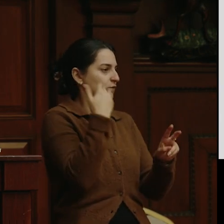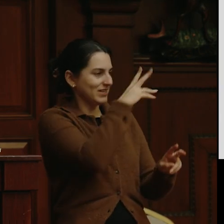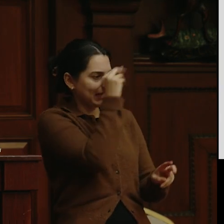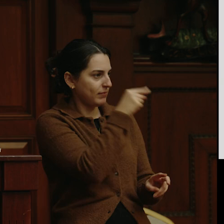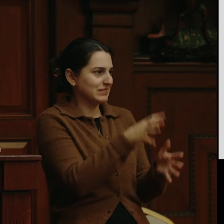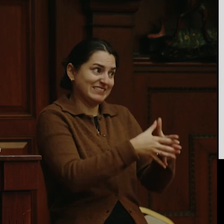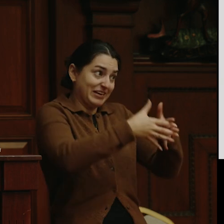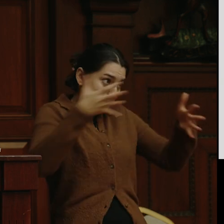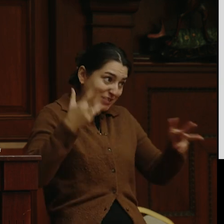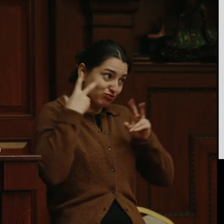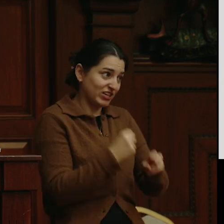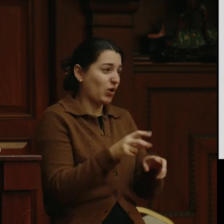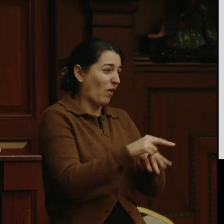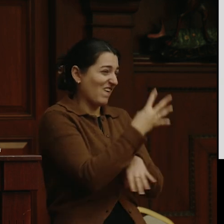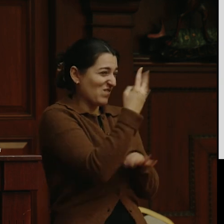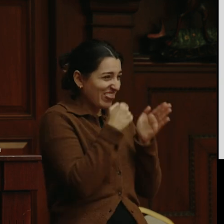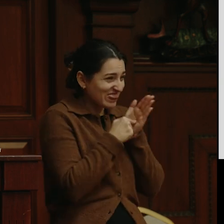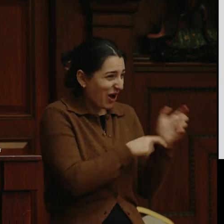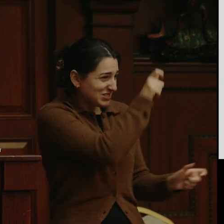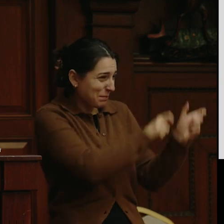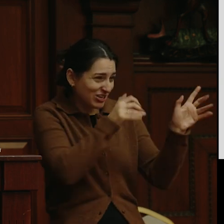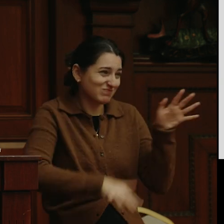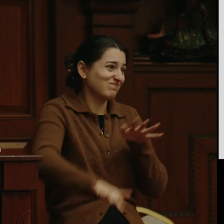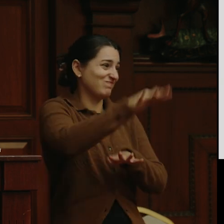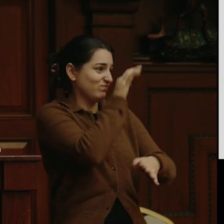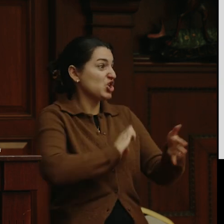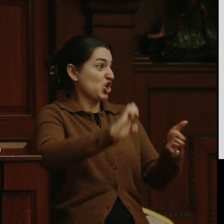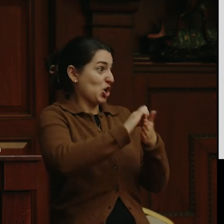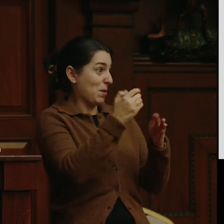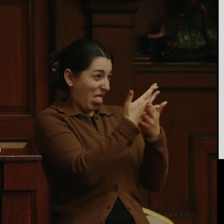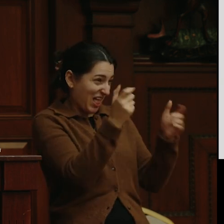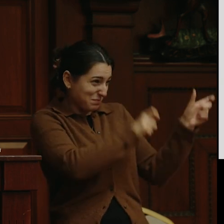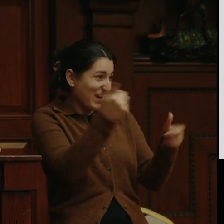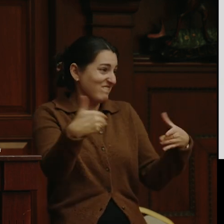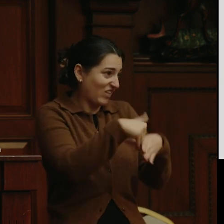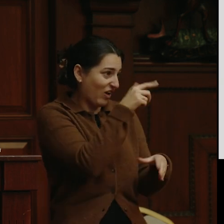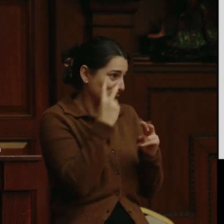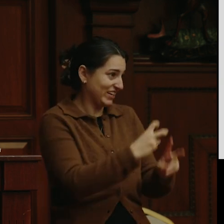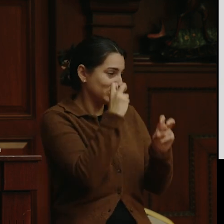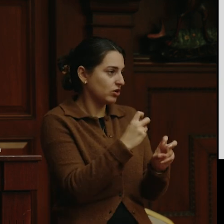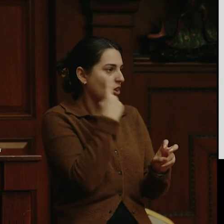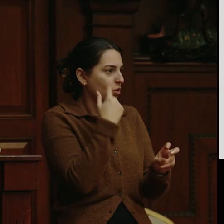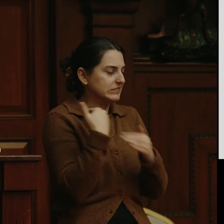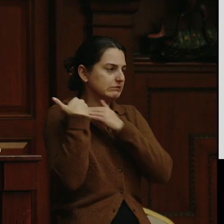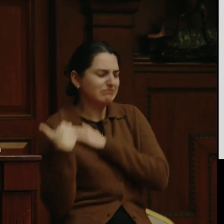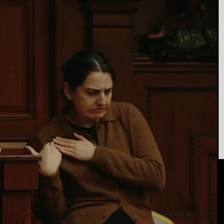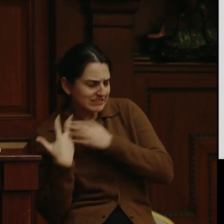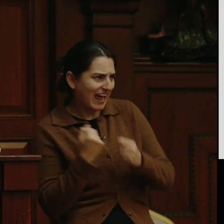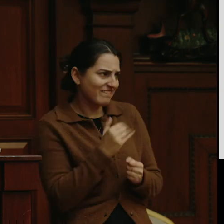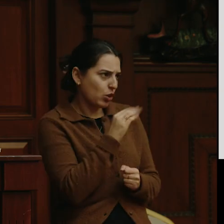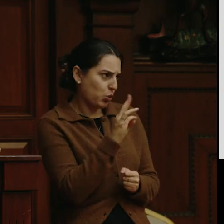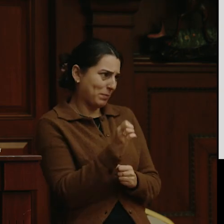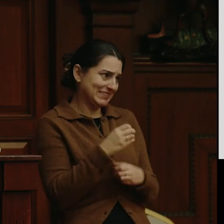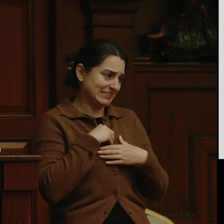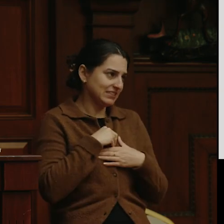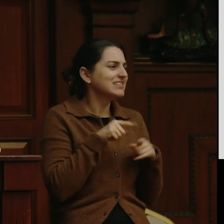was an enormous study of over 4,000 patients all across Europe, looking at the burden of lupus, which is